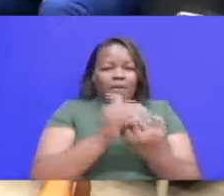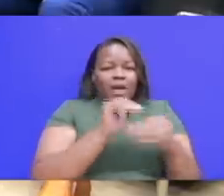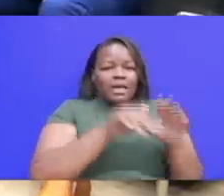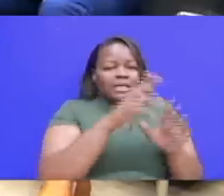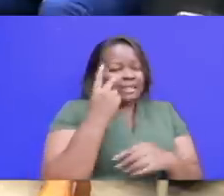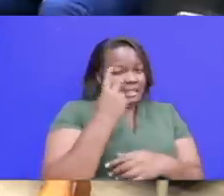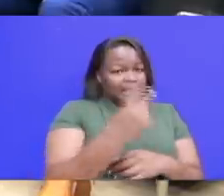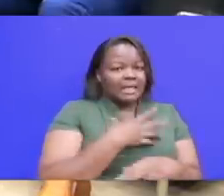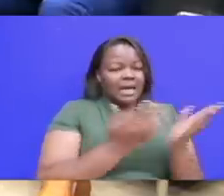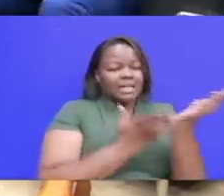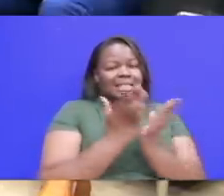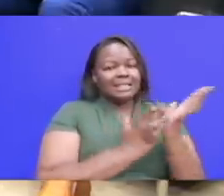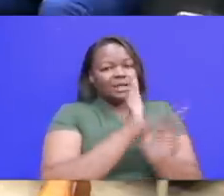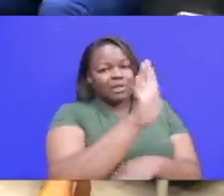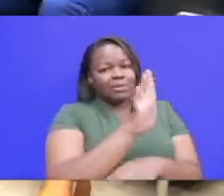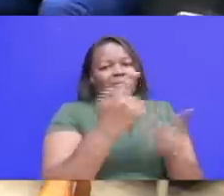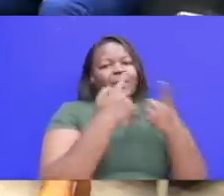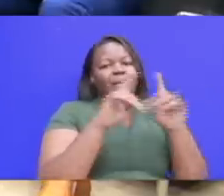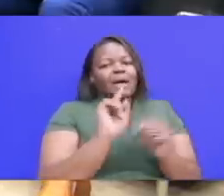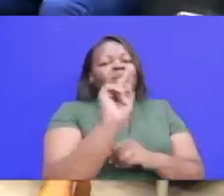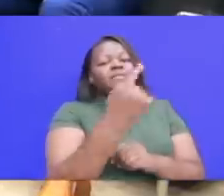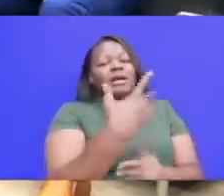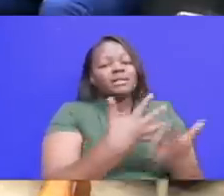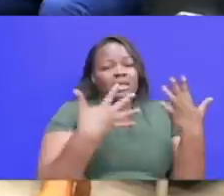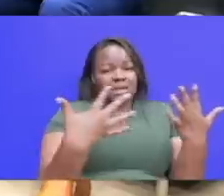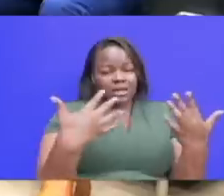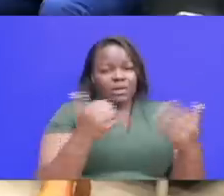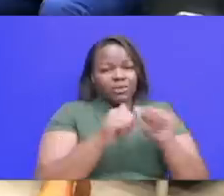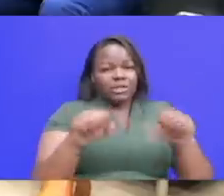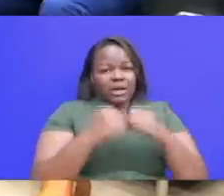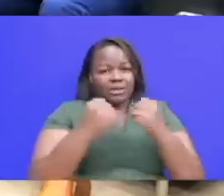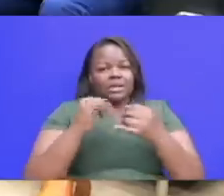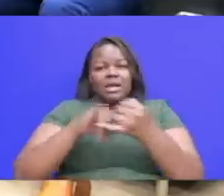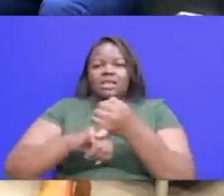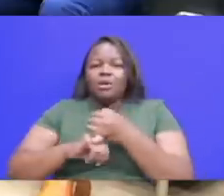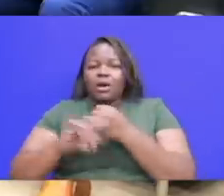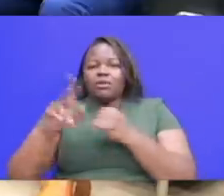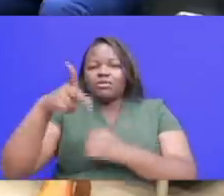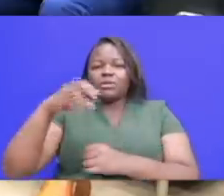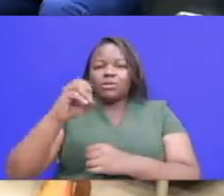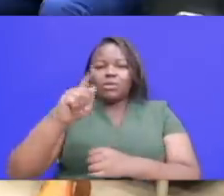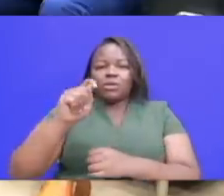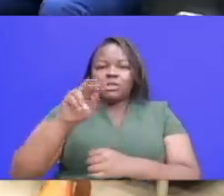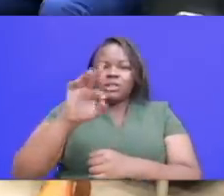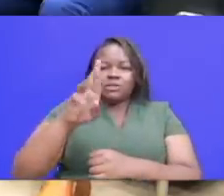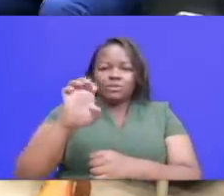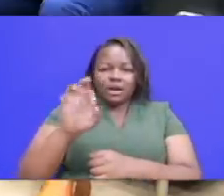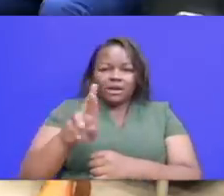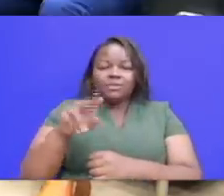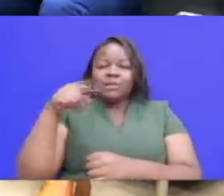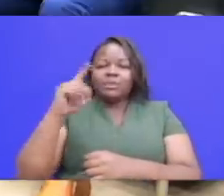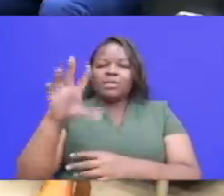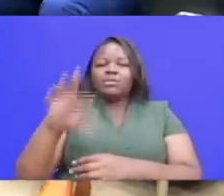and served him. But fast forward, the wife to Potiphar took note of Joseph,